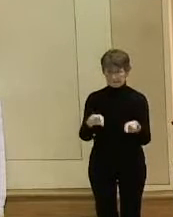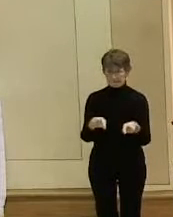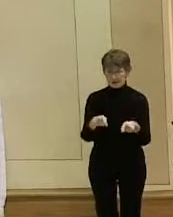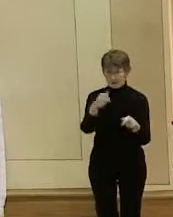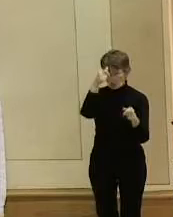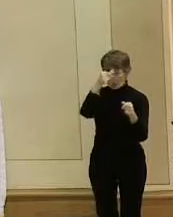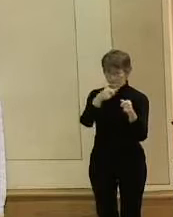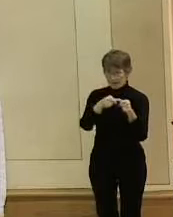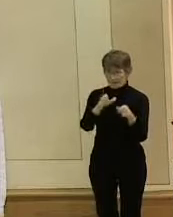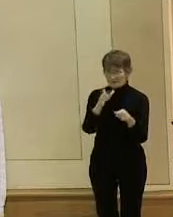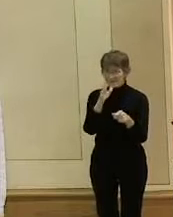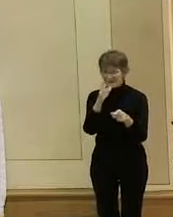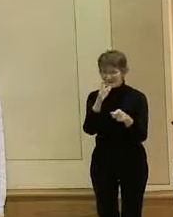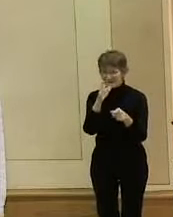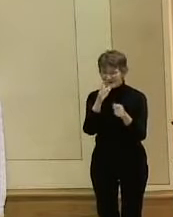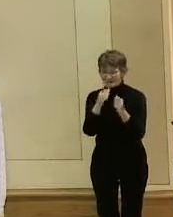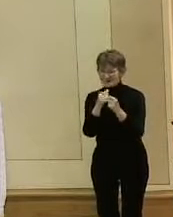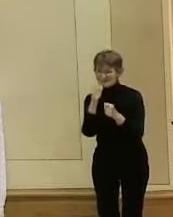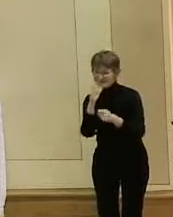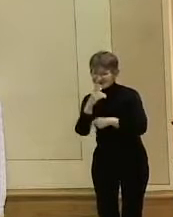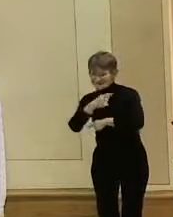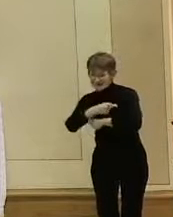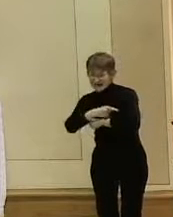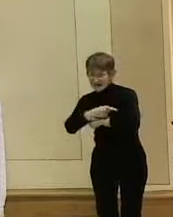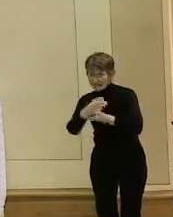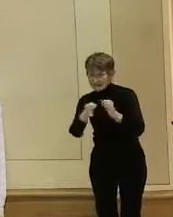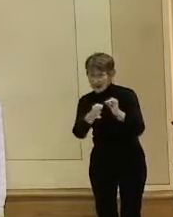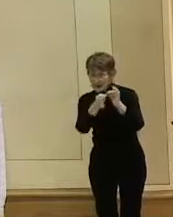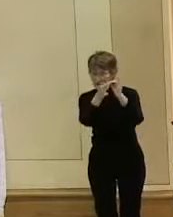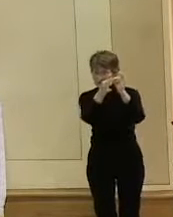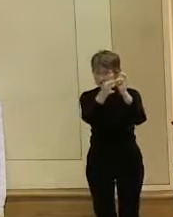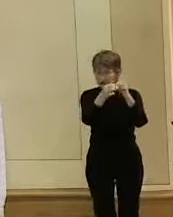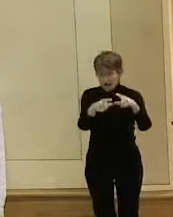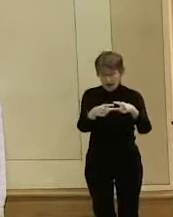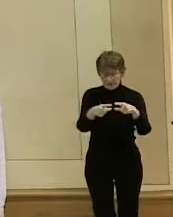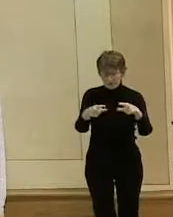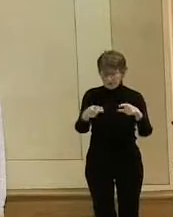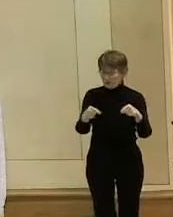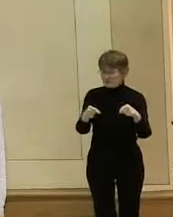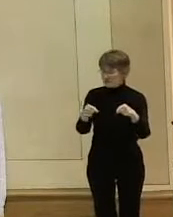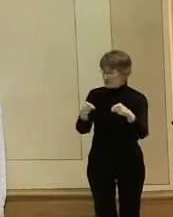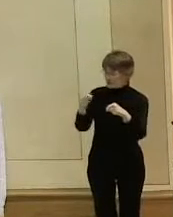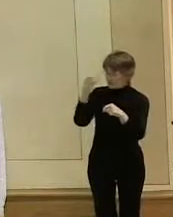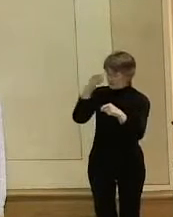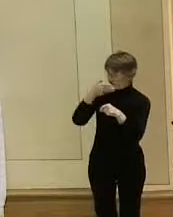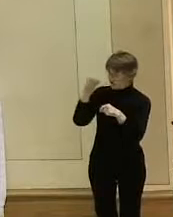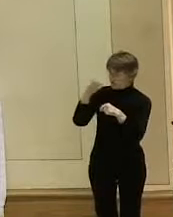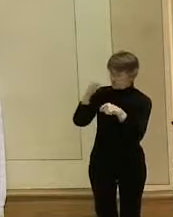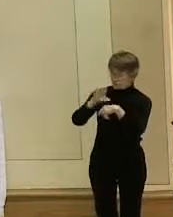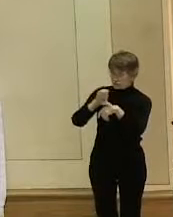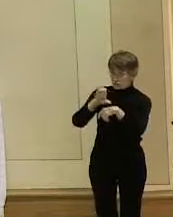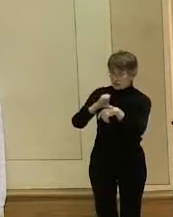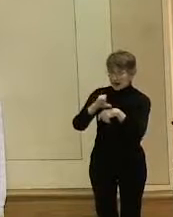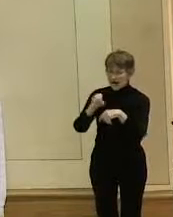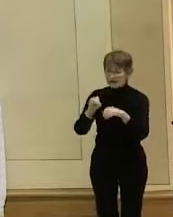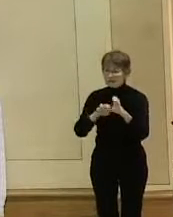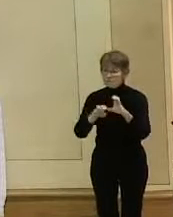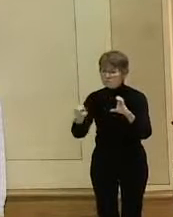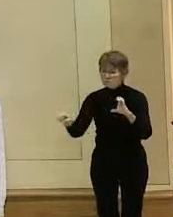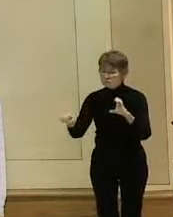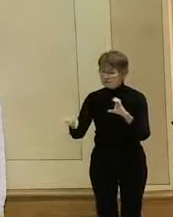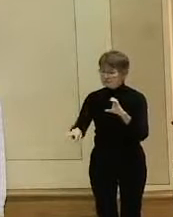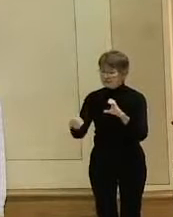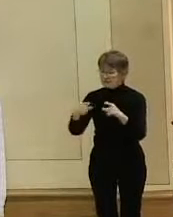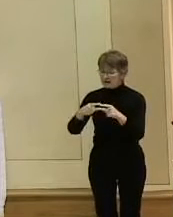Remember your mother with Mother's Day Masses. Envelopes are at the entrance of the church and in the pews for you